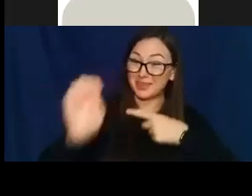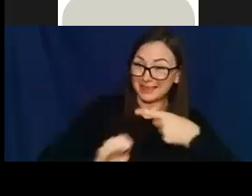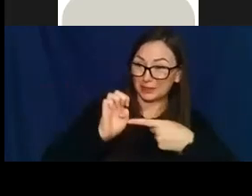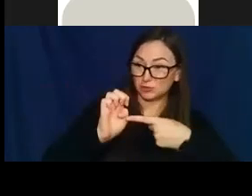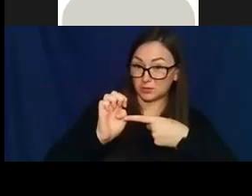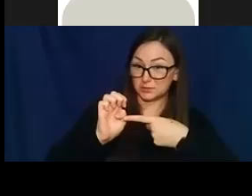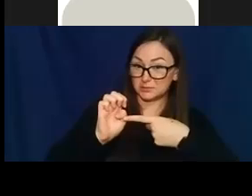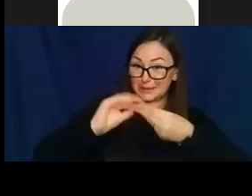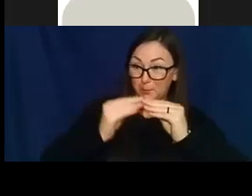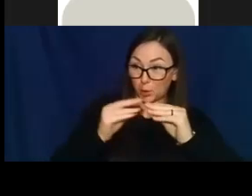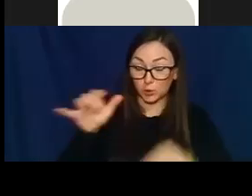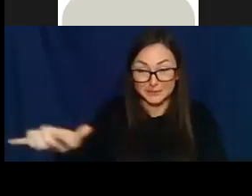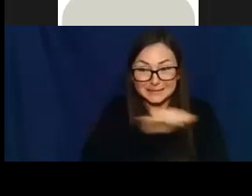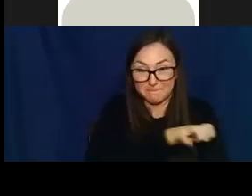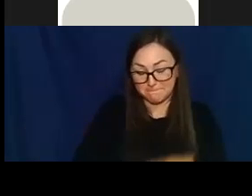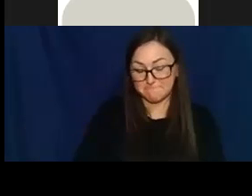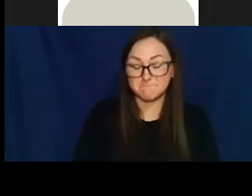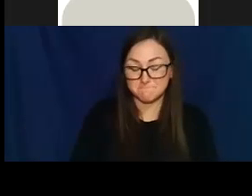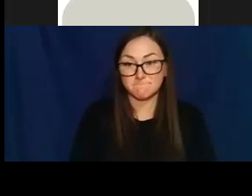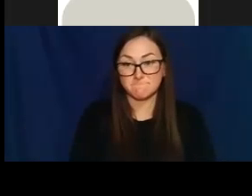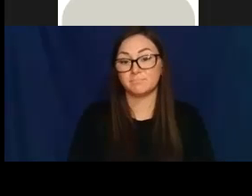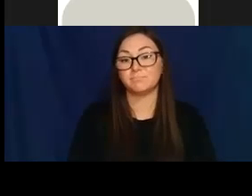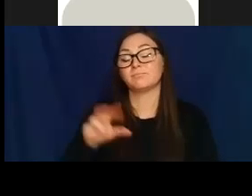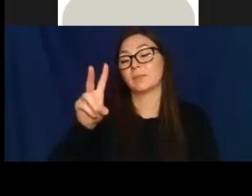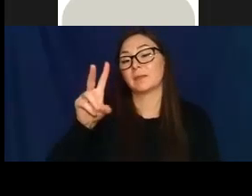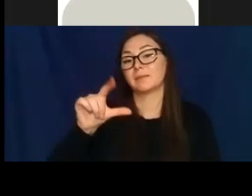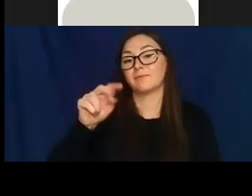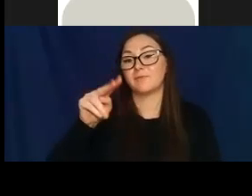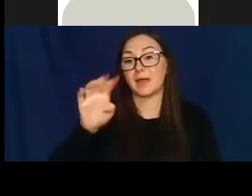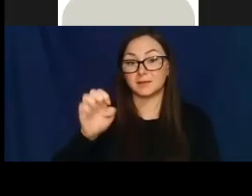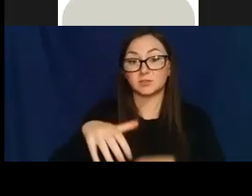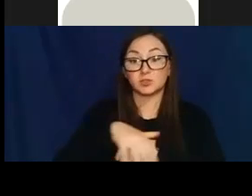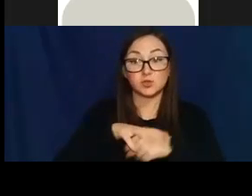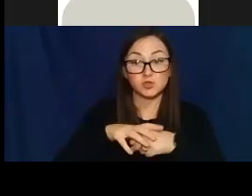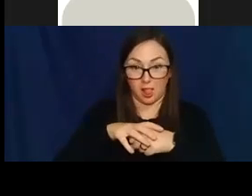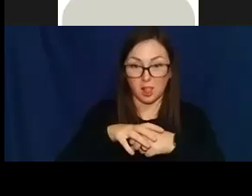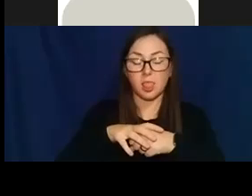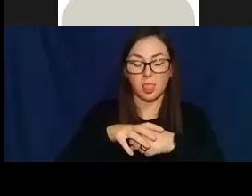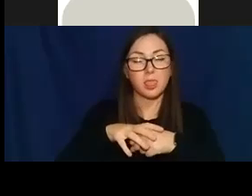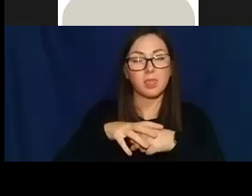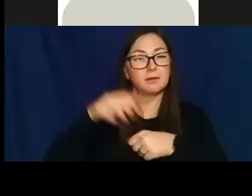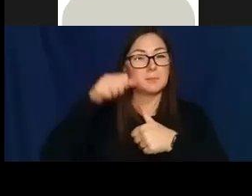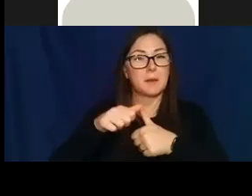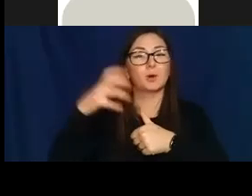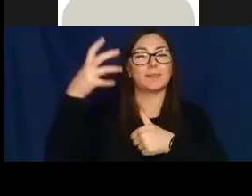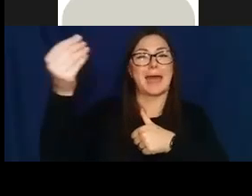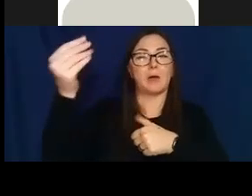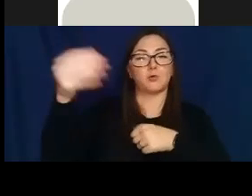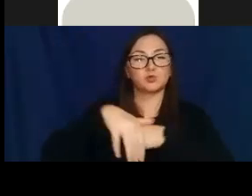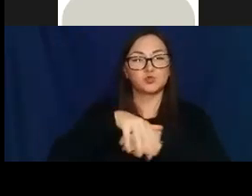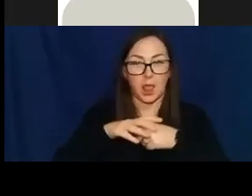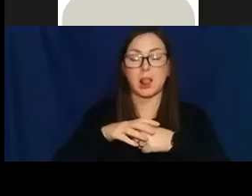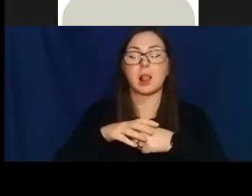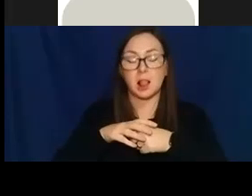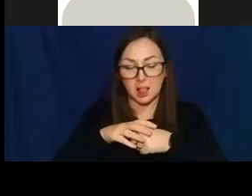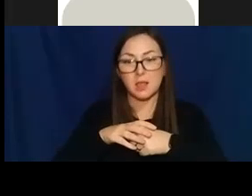gas. We talked about the valence shell, valence electrons. That is the outermost shell of